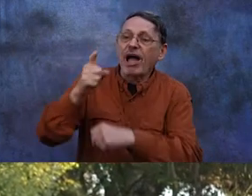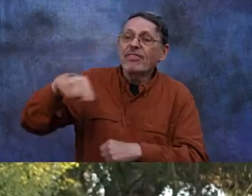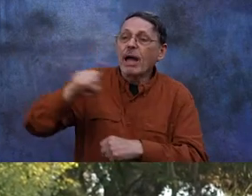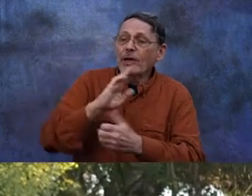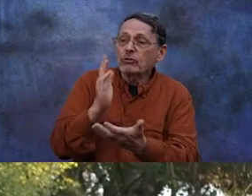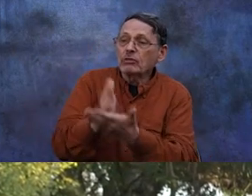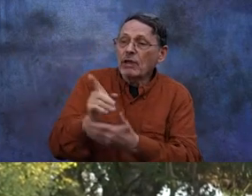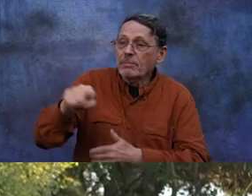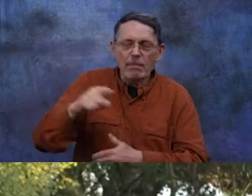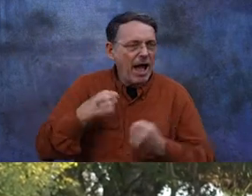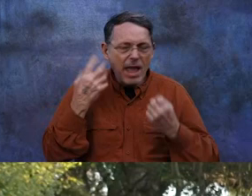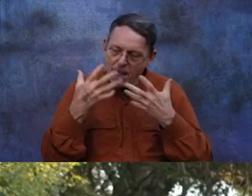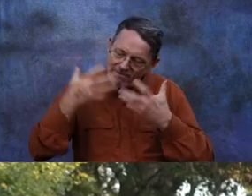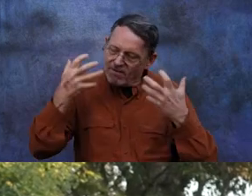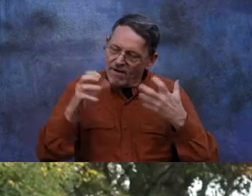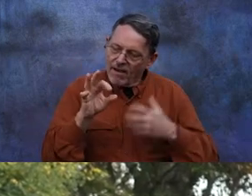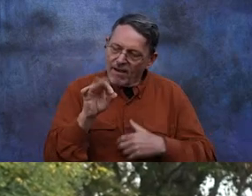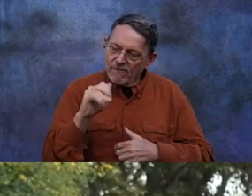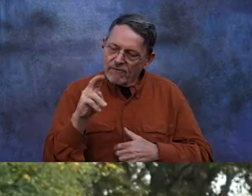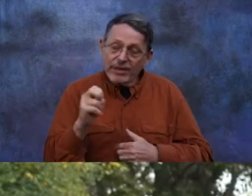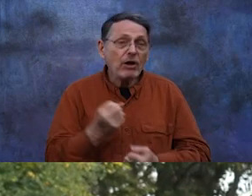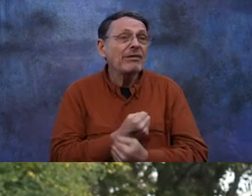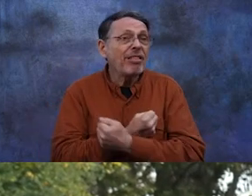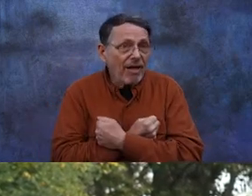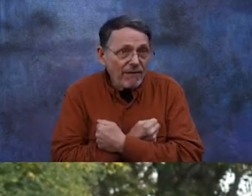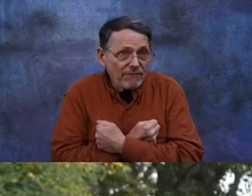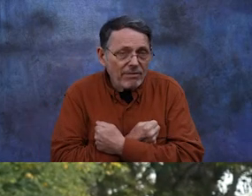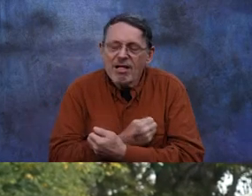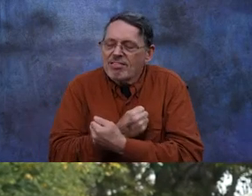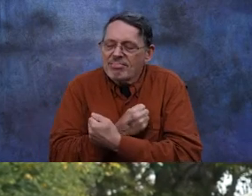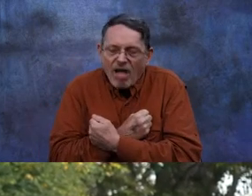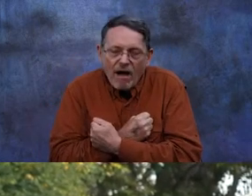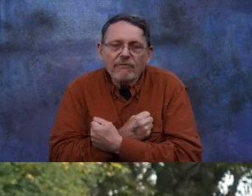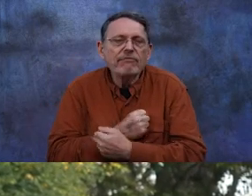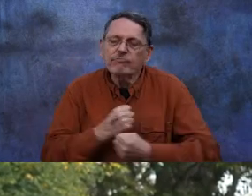am fierce love, love fiercely,